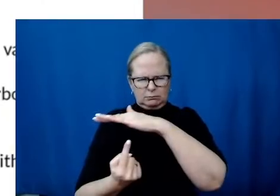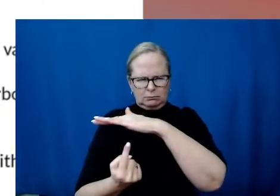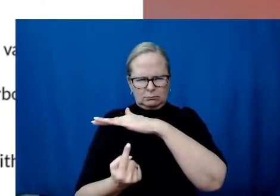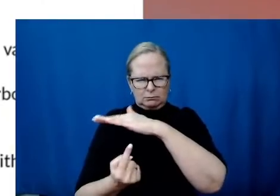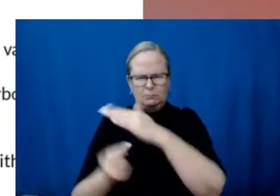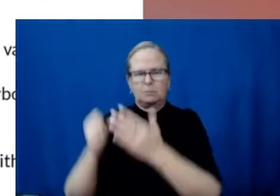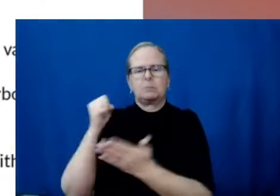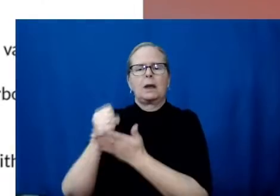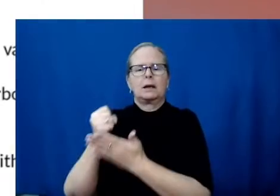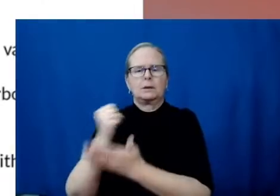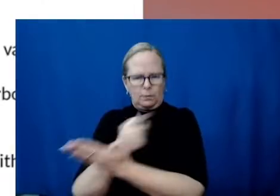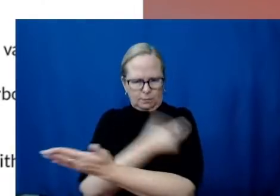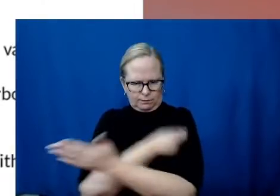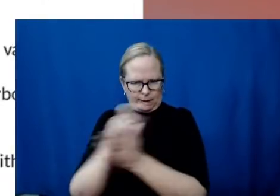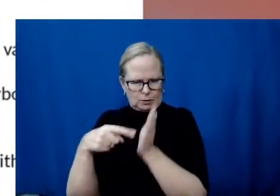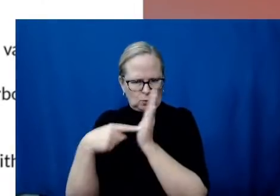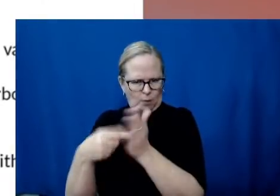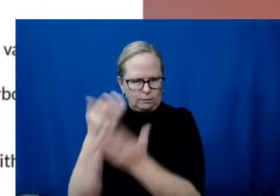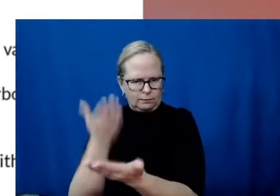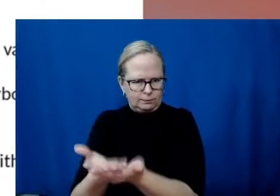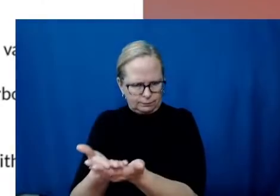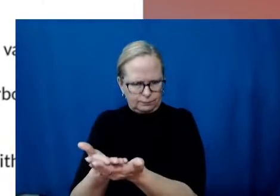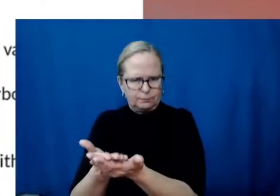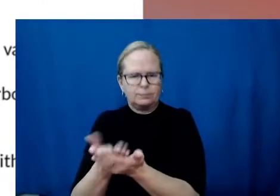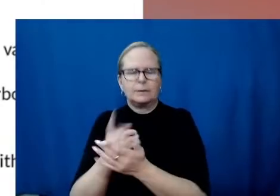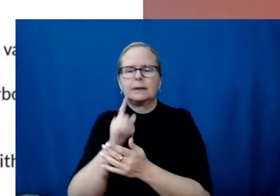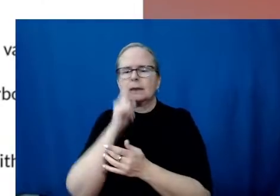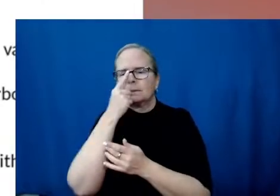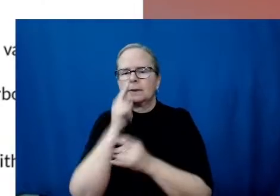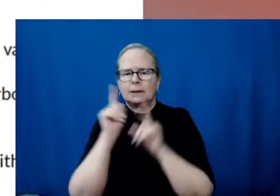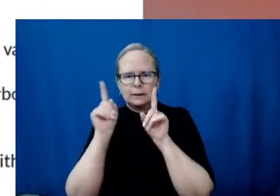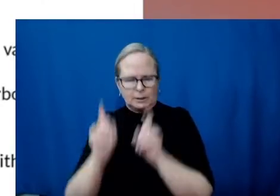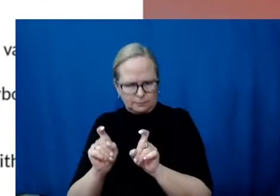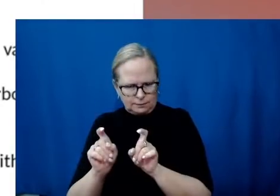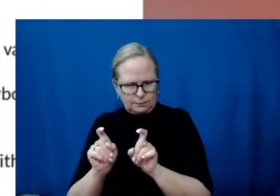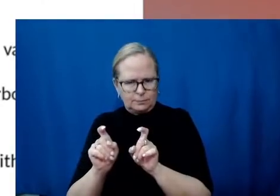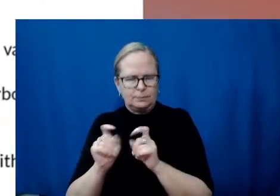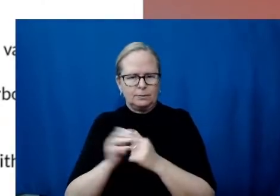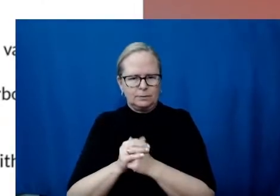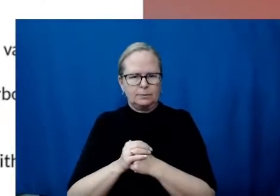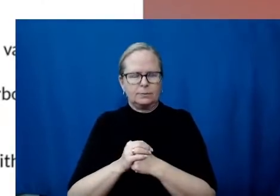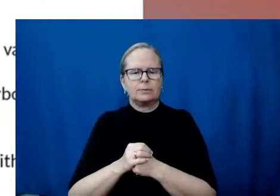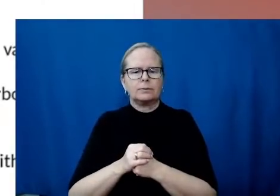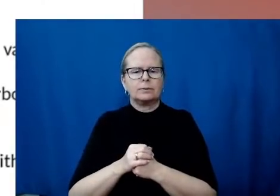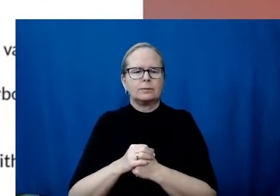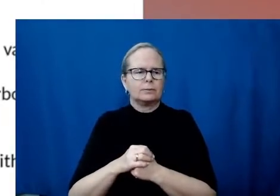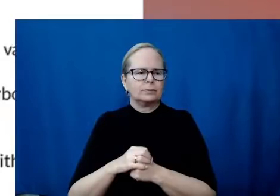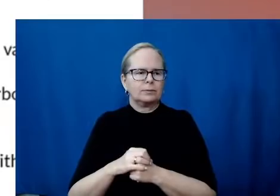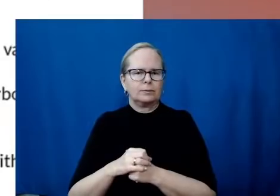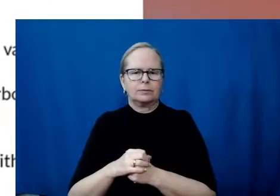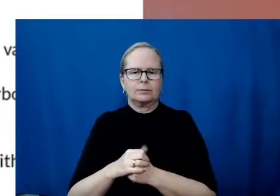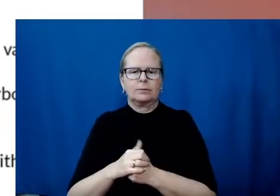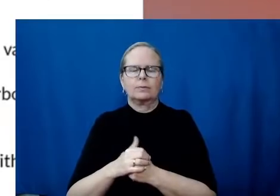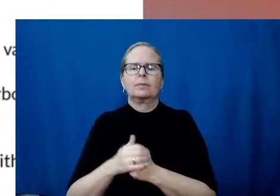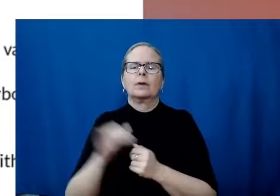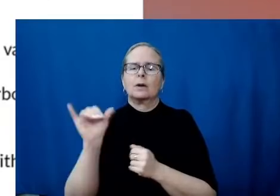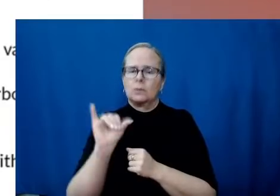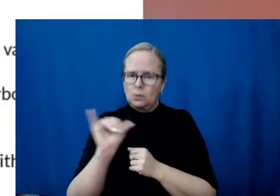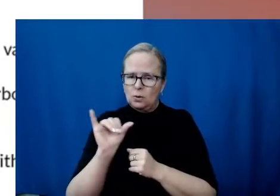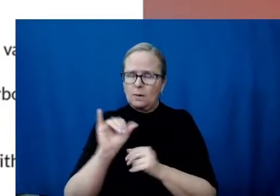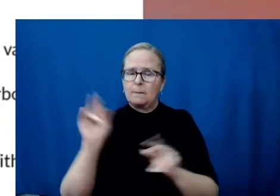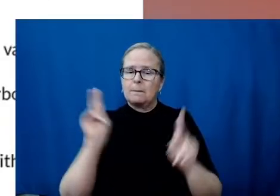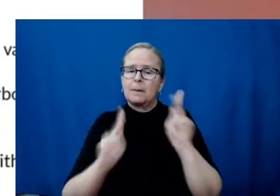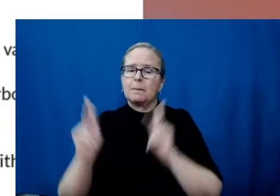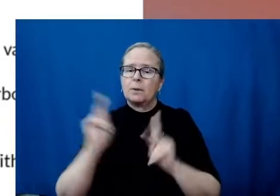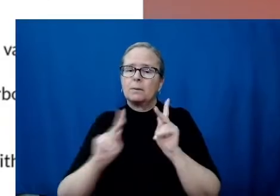tests. And two, making the population in our region resilient to reinfection. So even if some cases